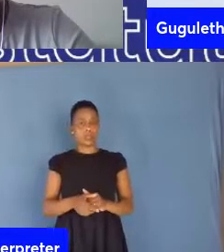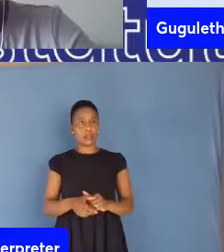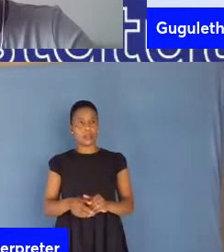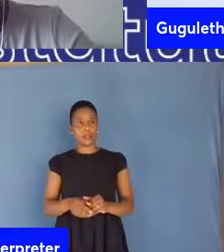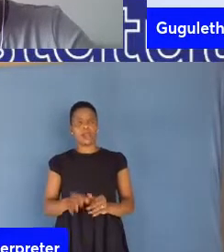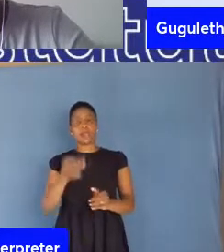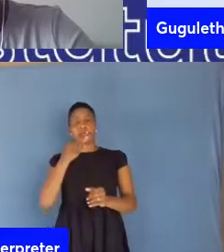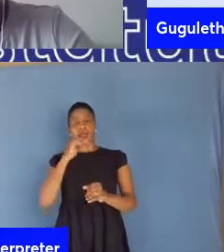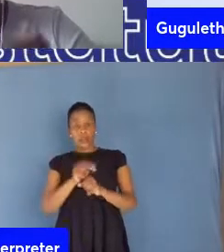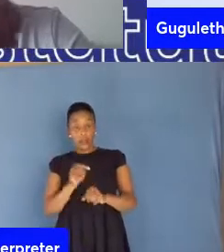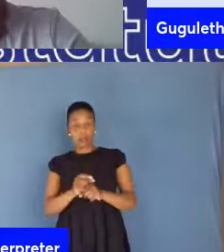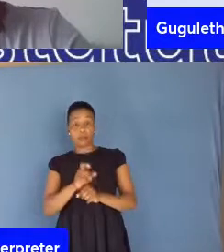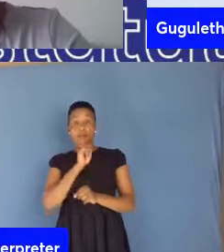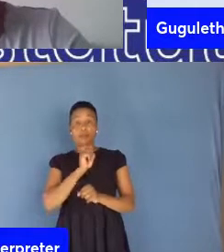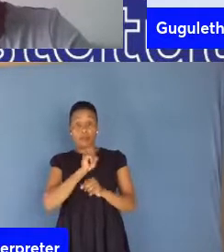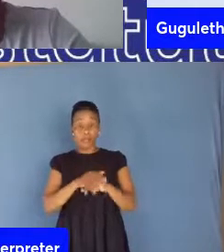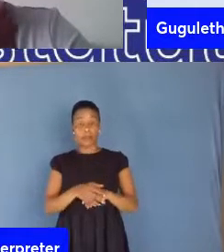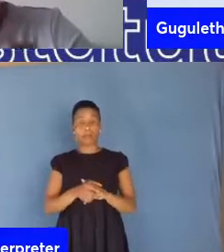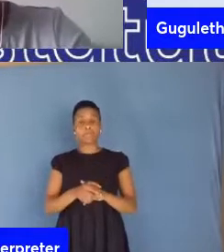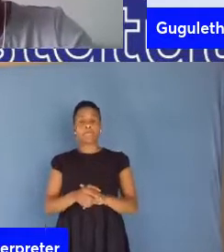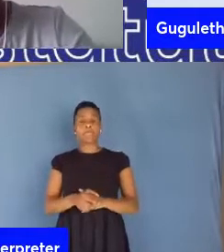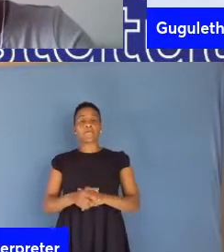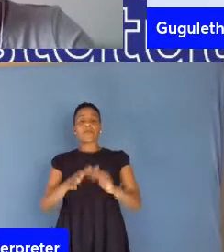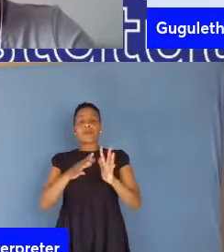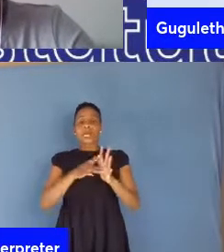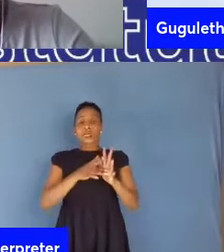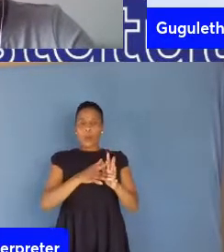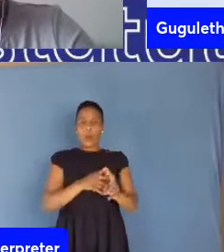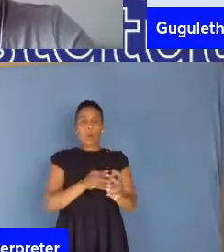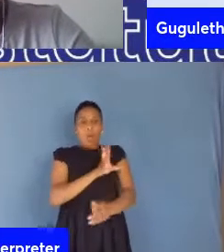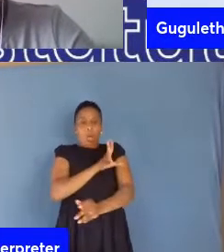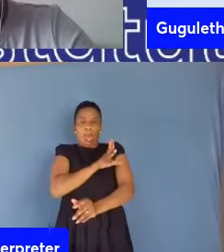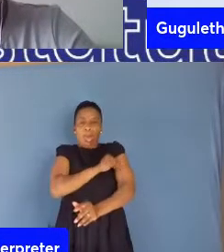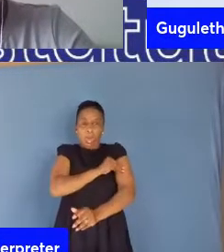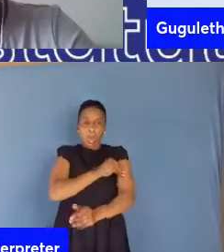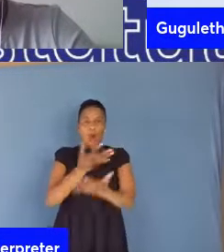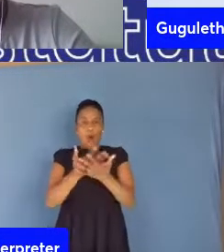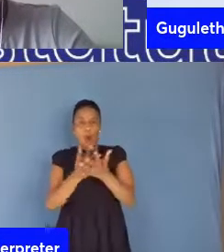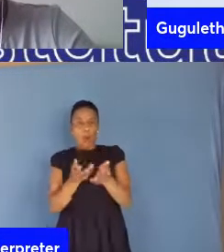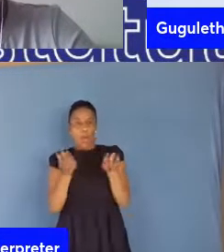of their vulnerability at times. So